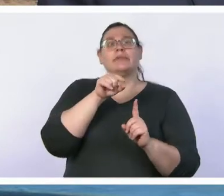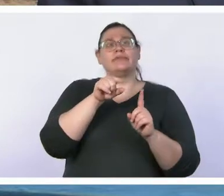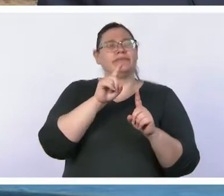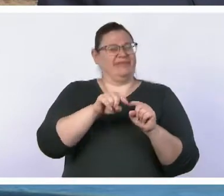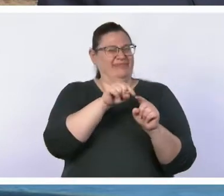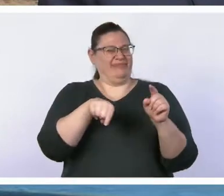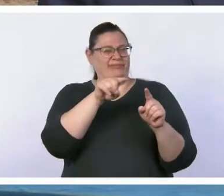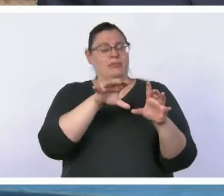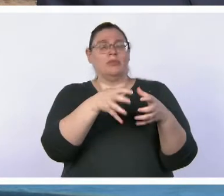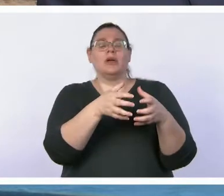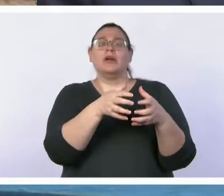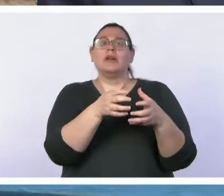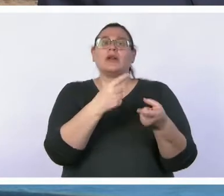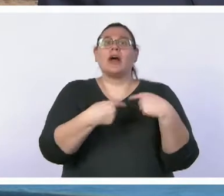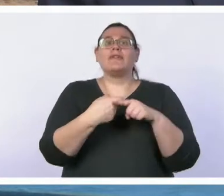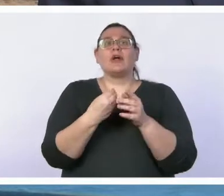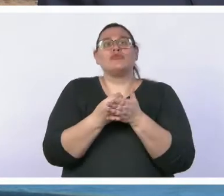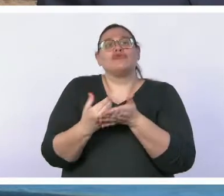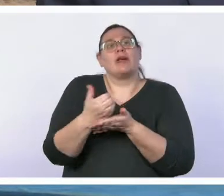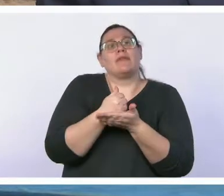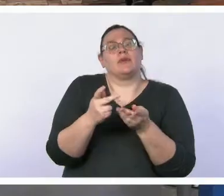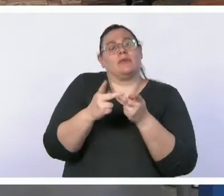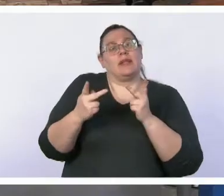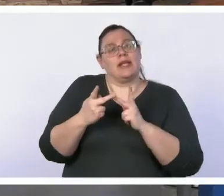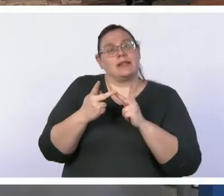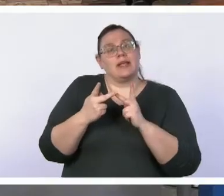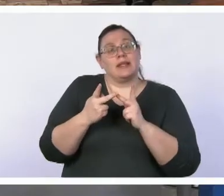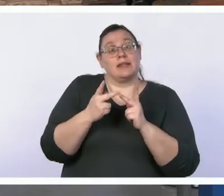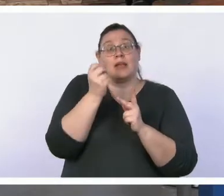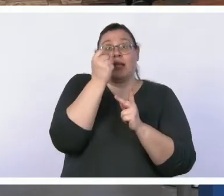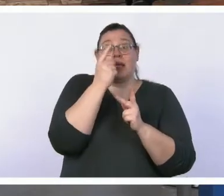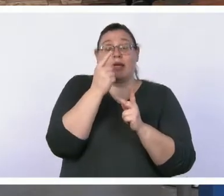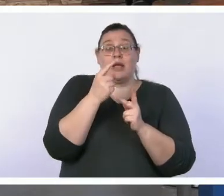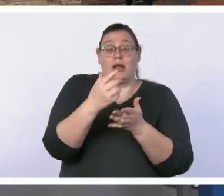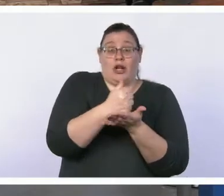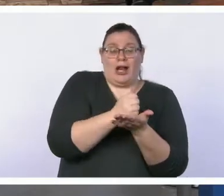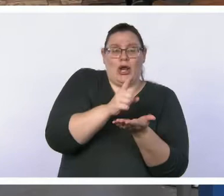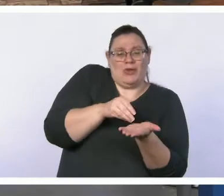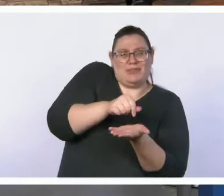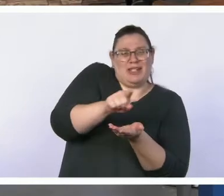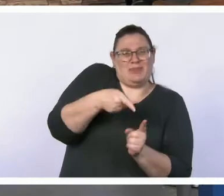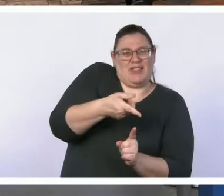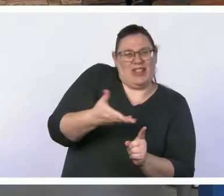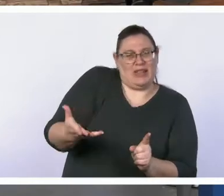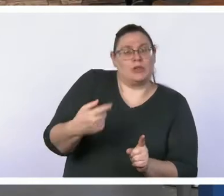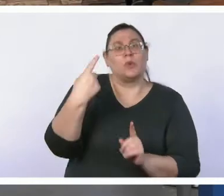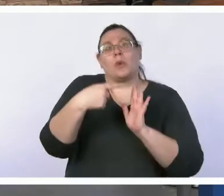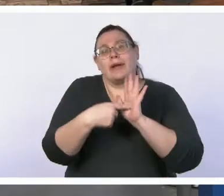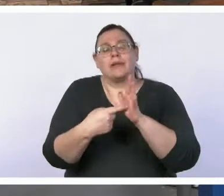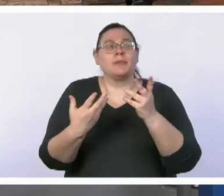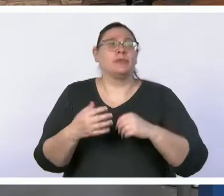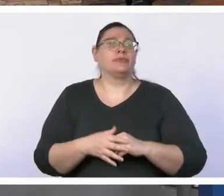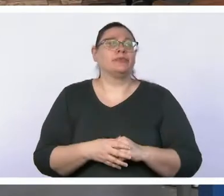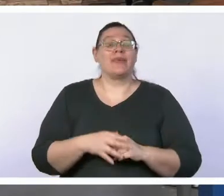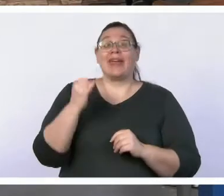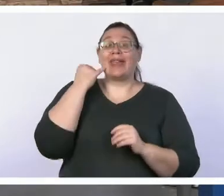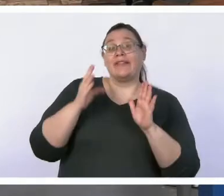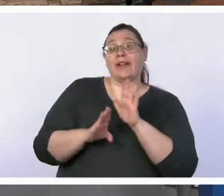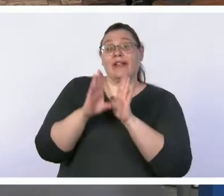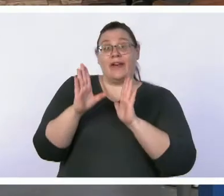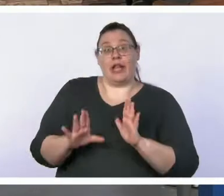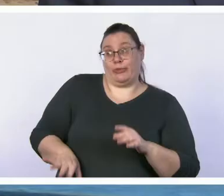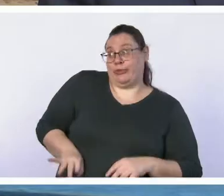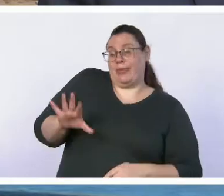by revenue sources that can only be spent on certain things. So for example, when a developer pays